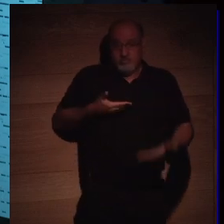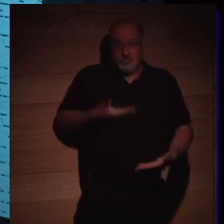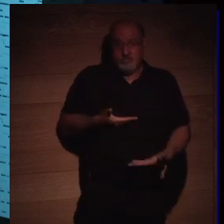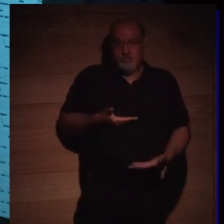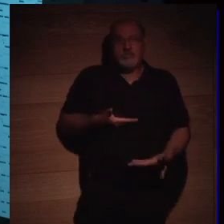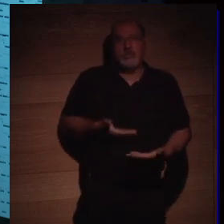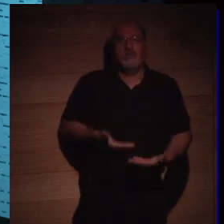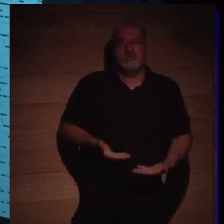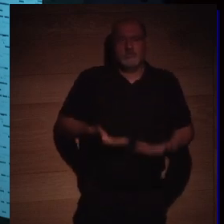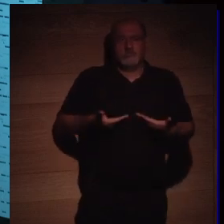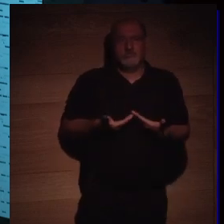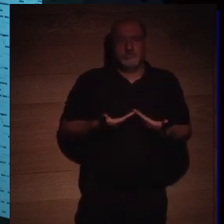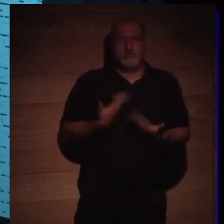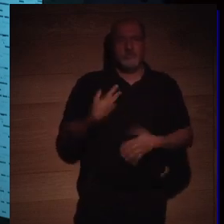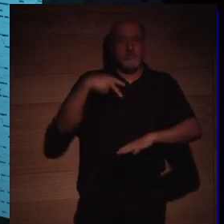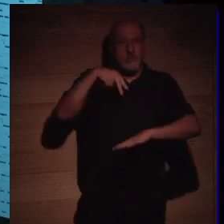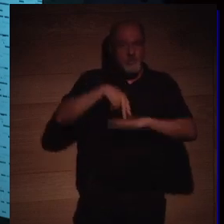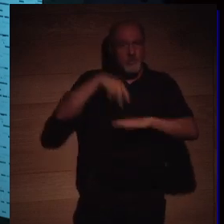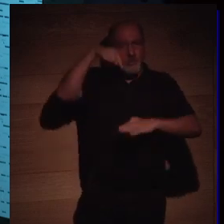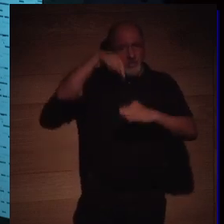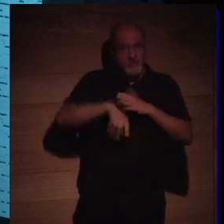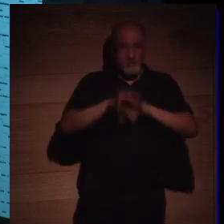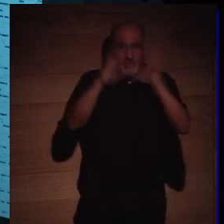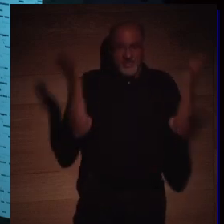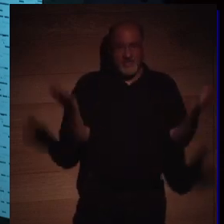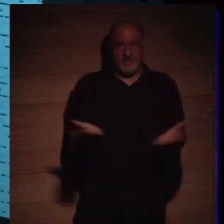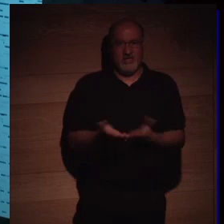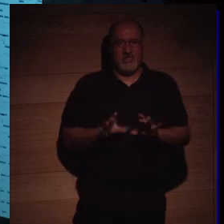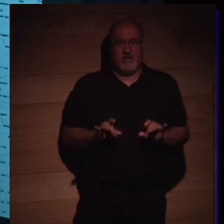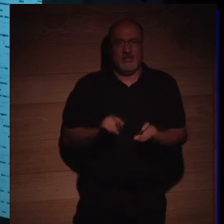wings and your roots.